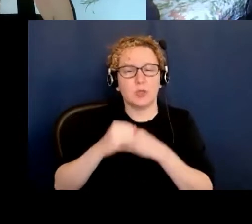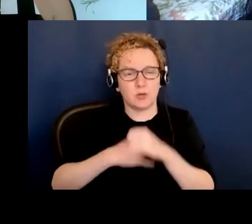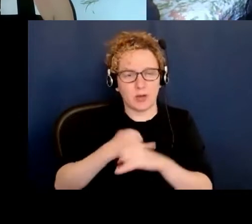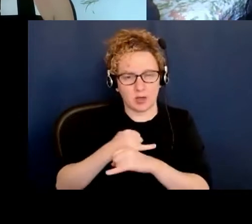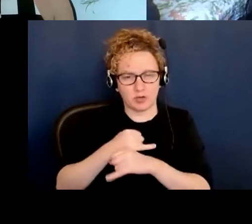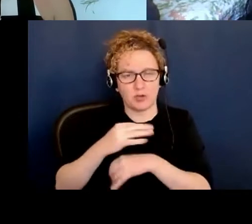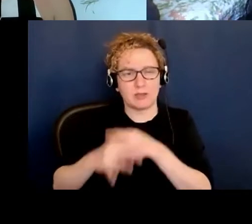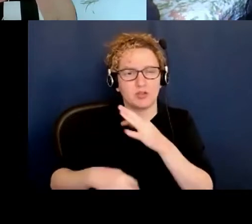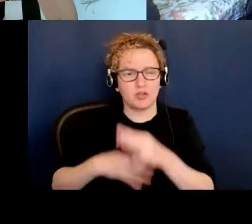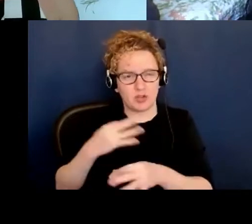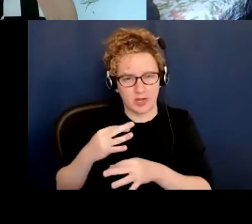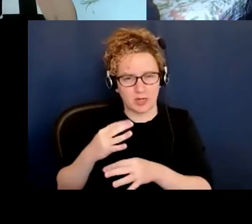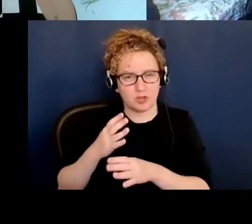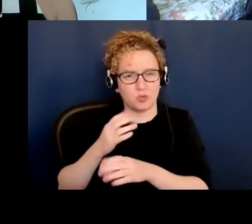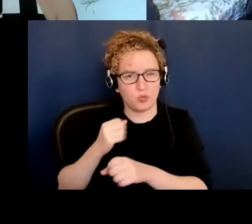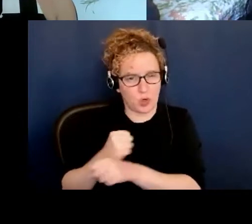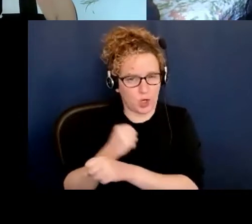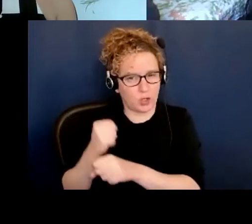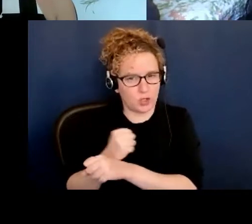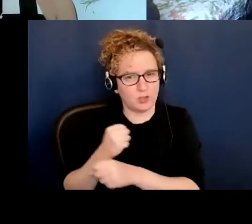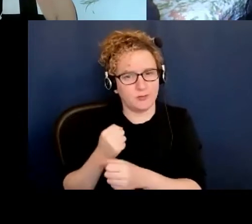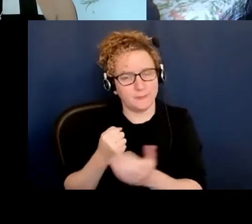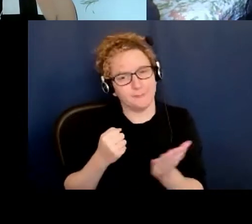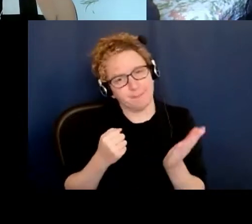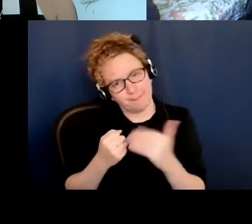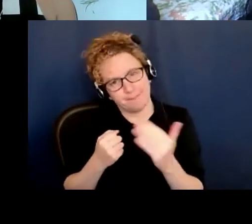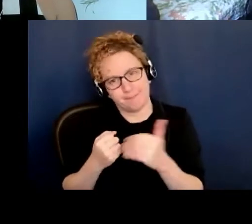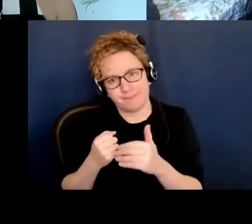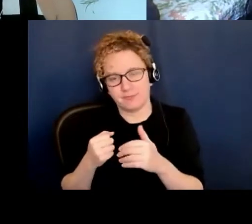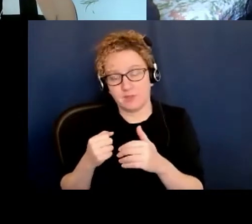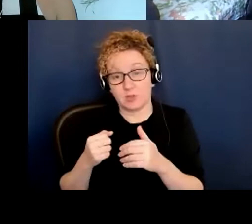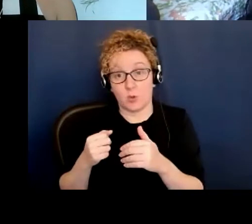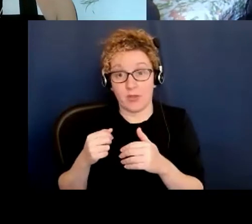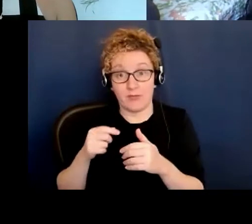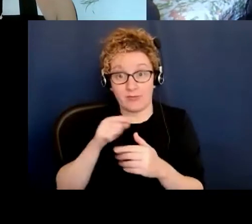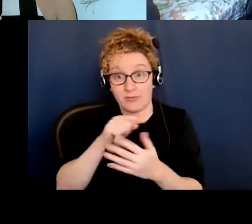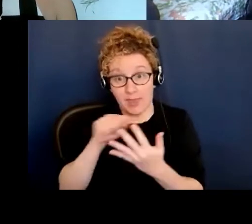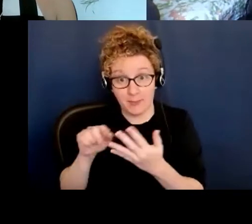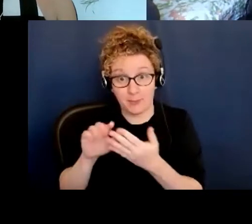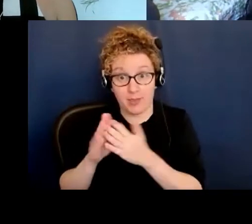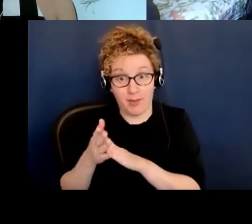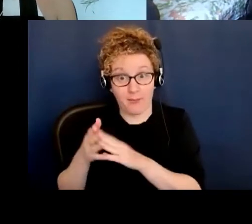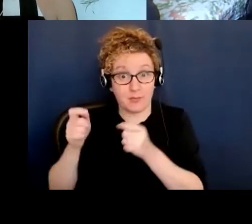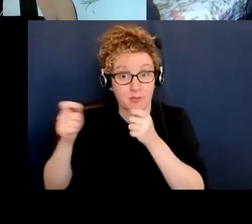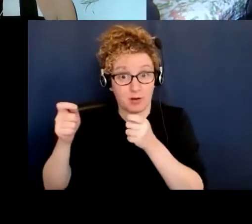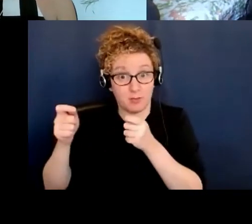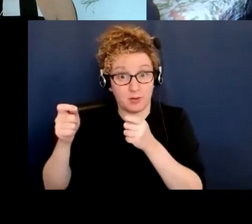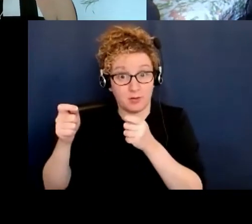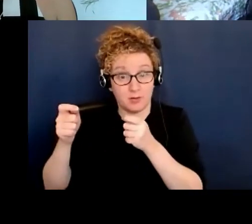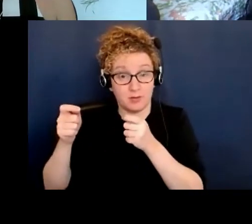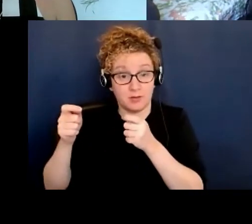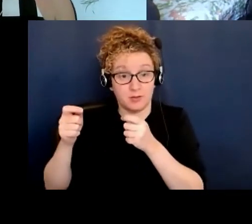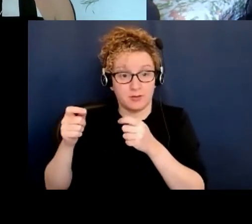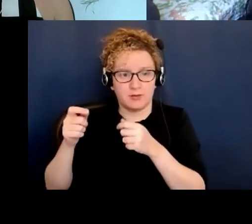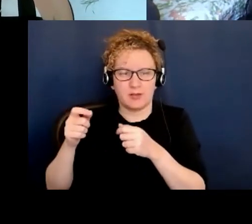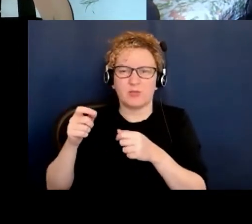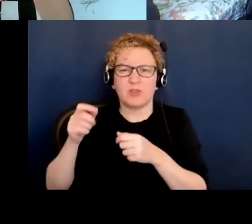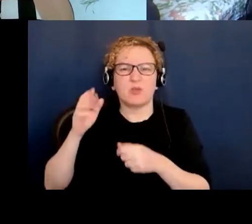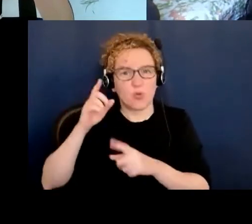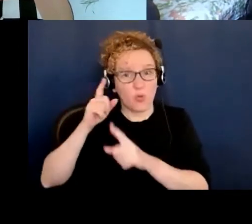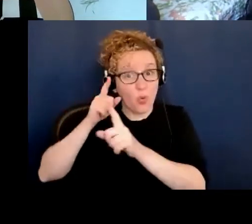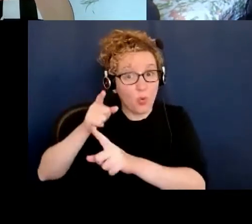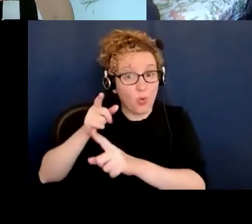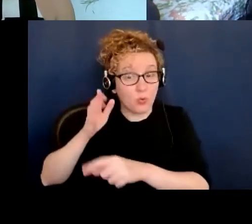exchange spaces, and hopefully, you know, one goal being to eventually see more people with